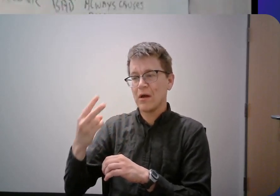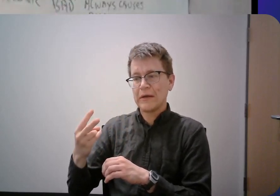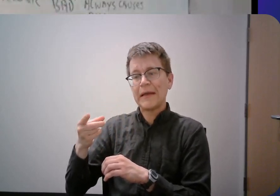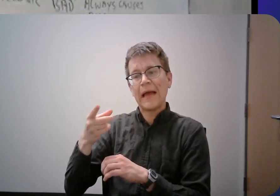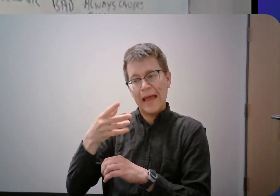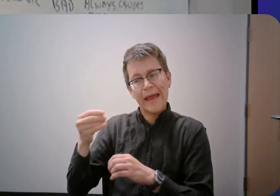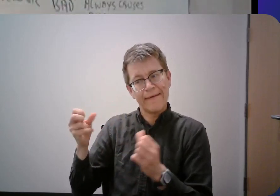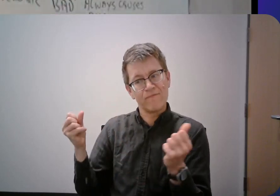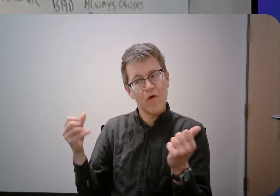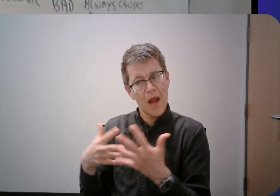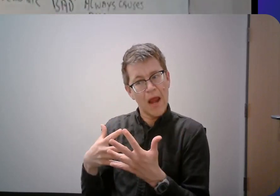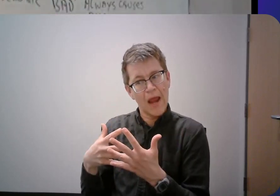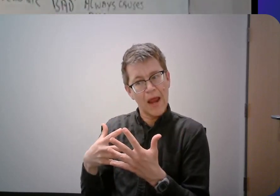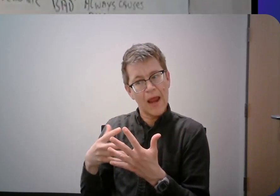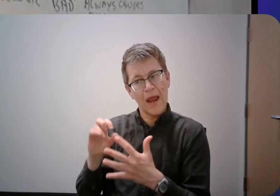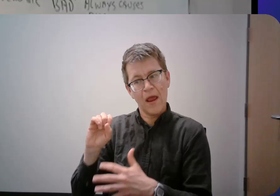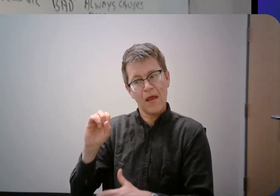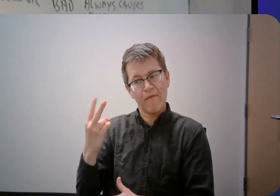So, does this